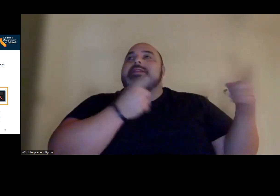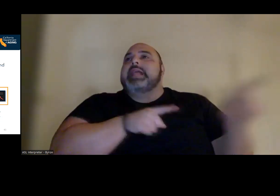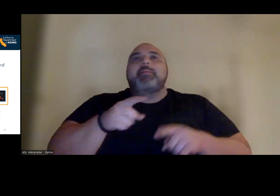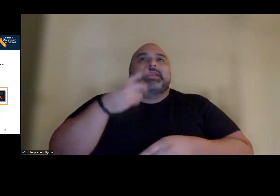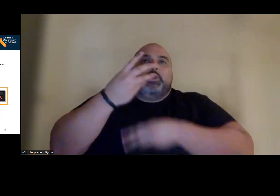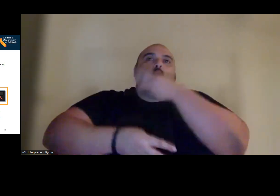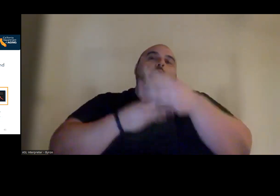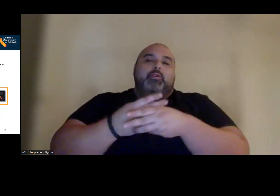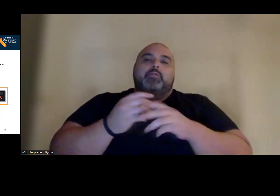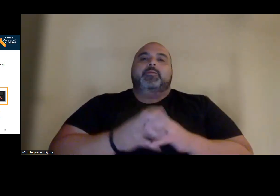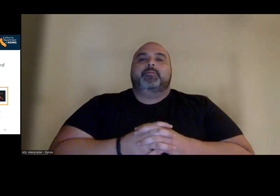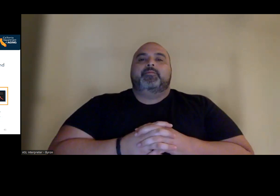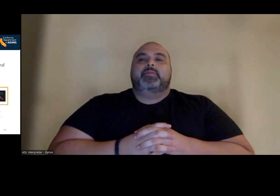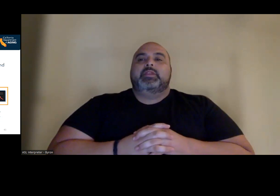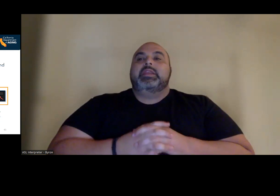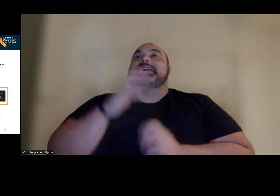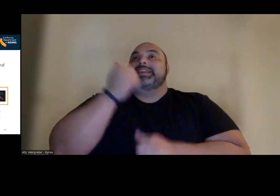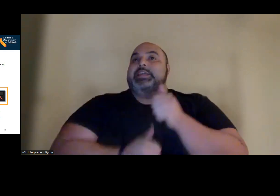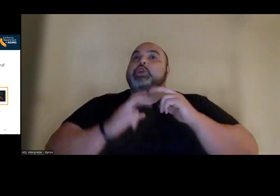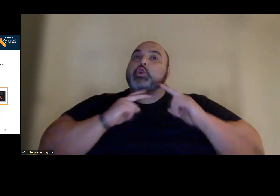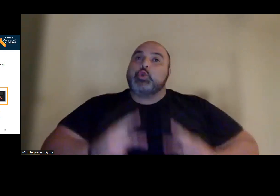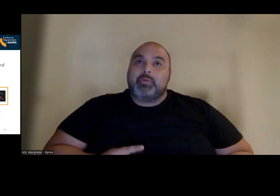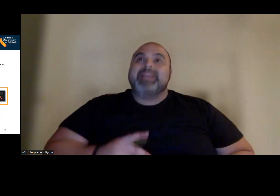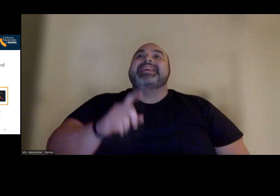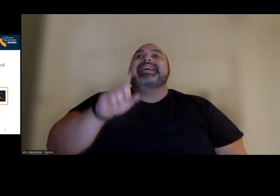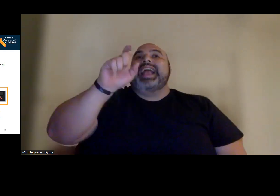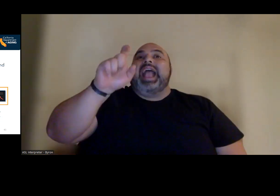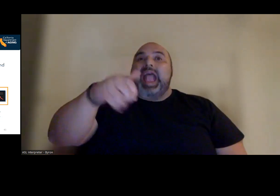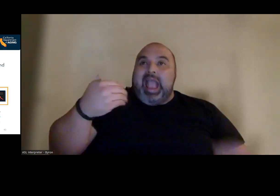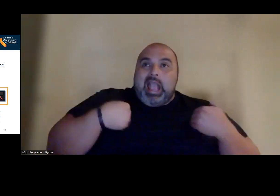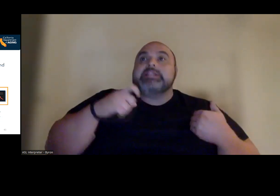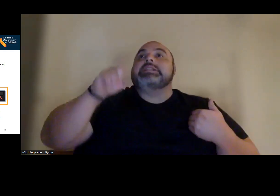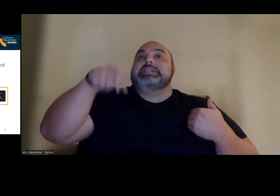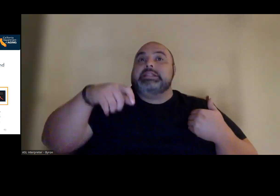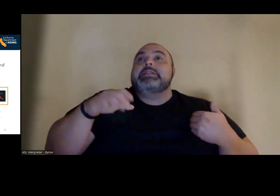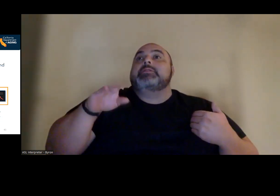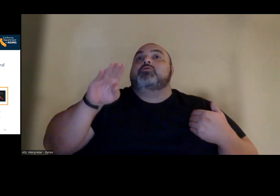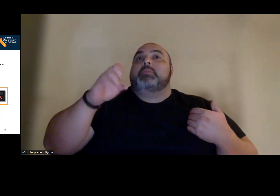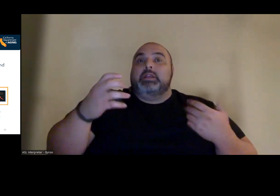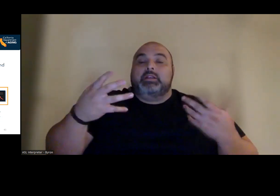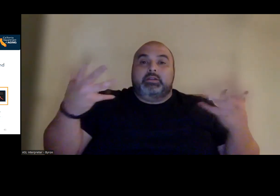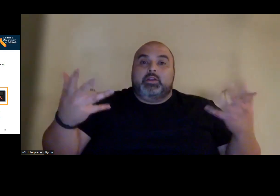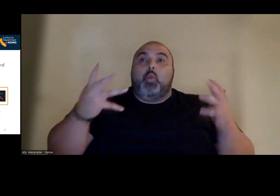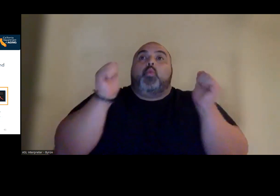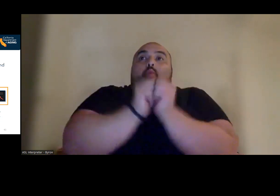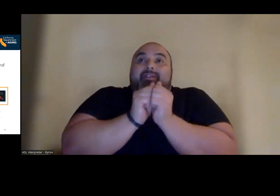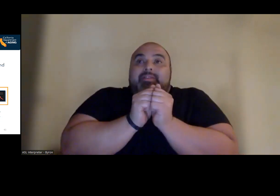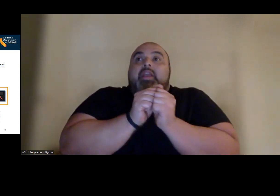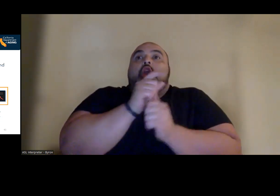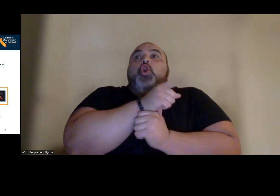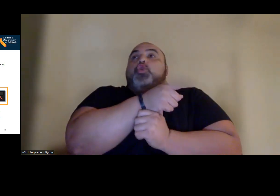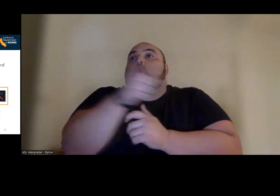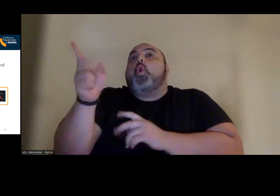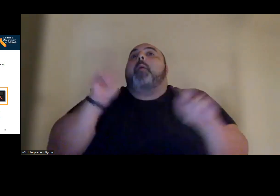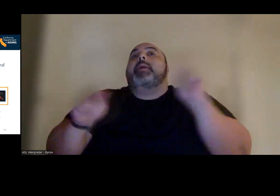world. Every human being has the need to be with those who